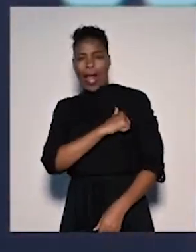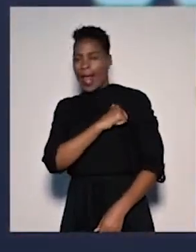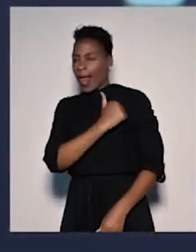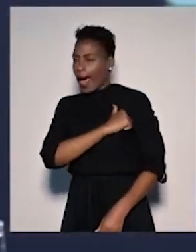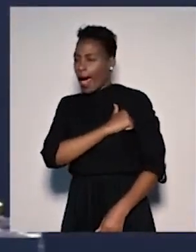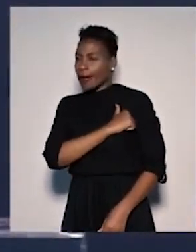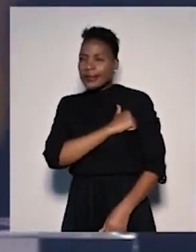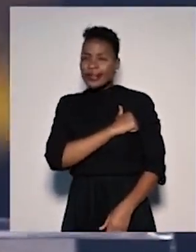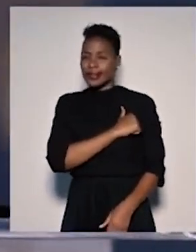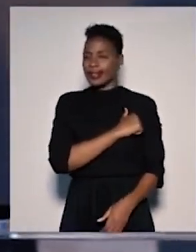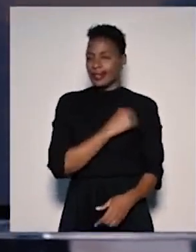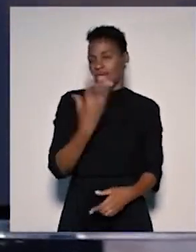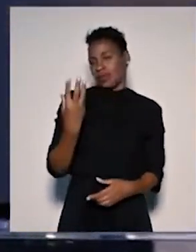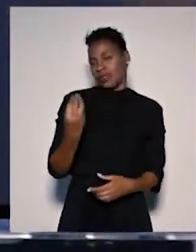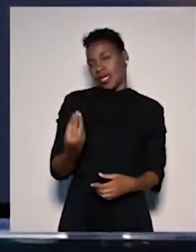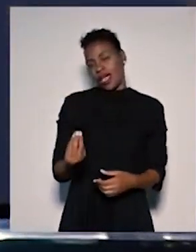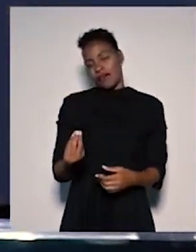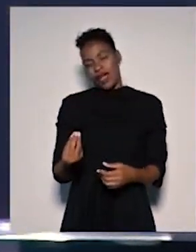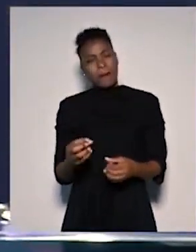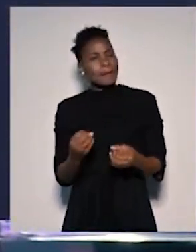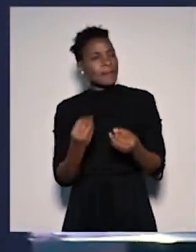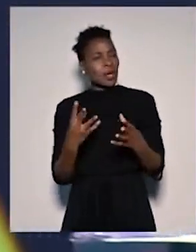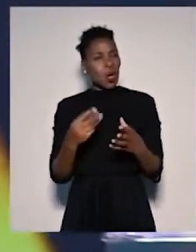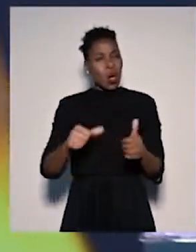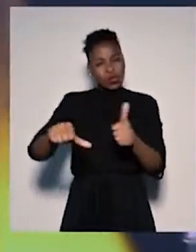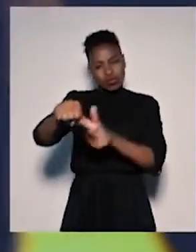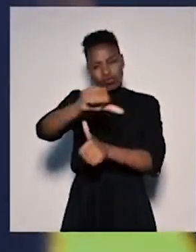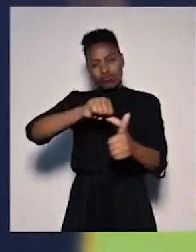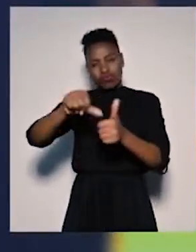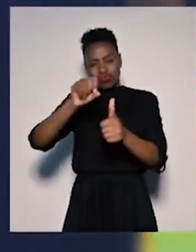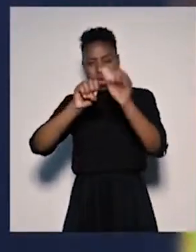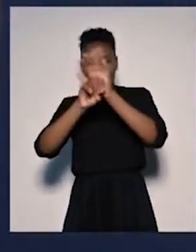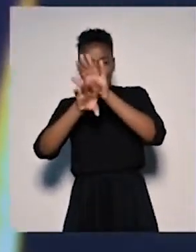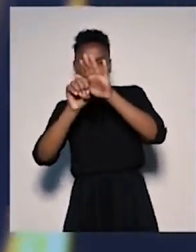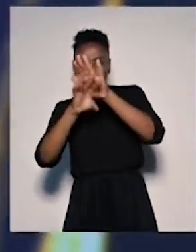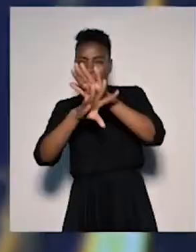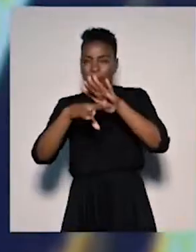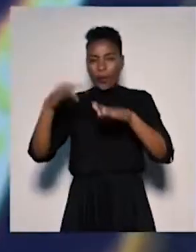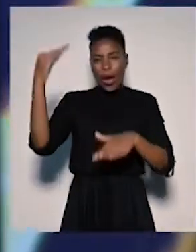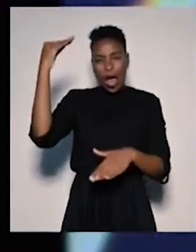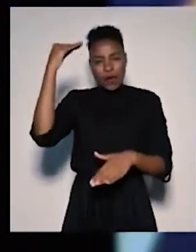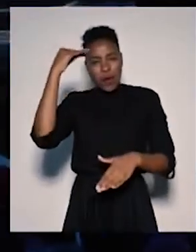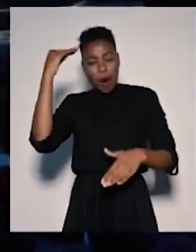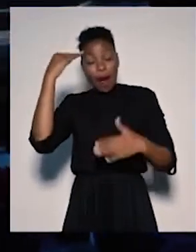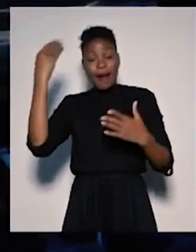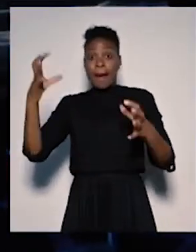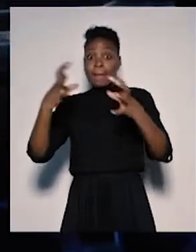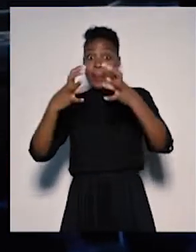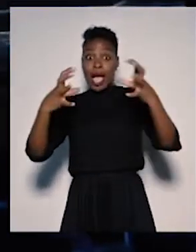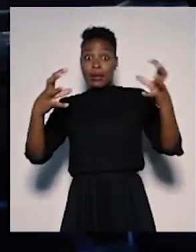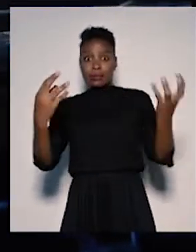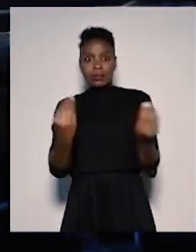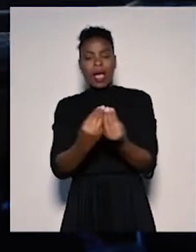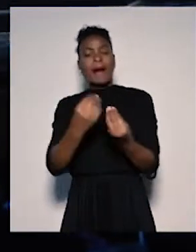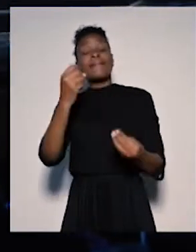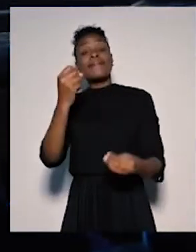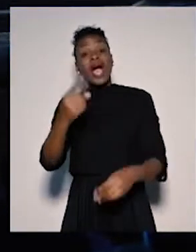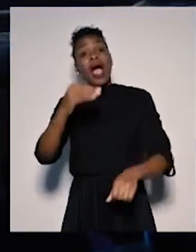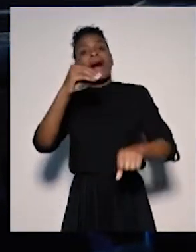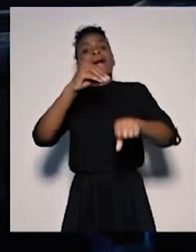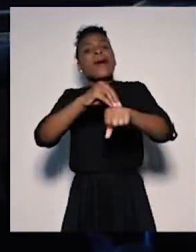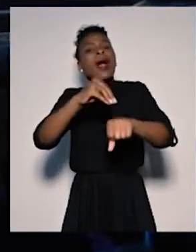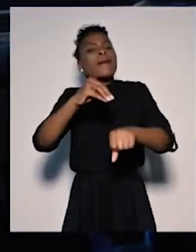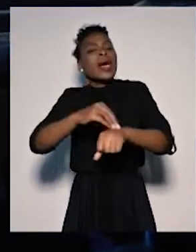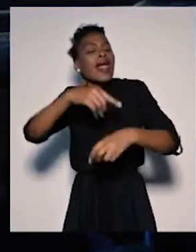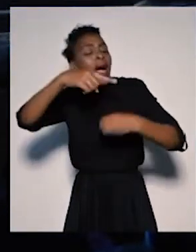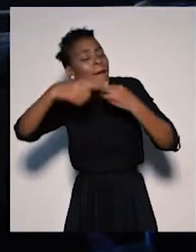many hits, you know, on social media, and then we become popular, and it becomes the biggest thing. But the problem with some of that is